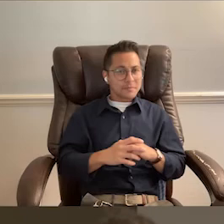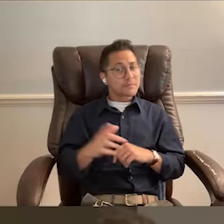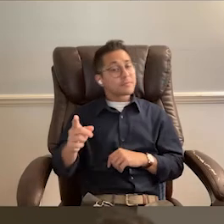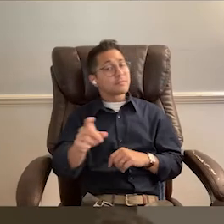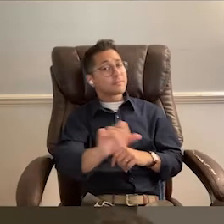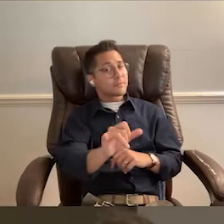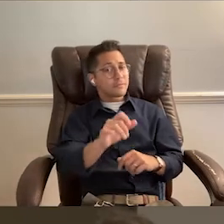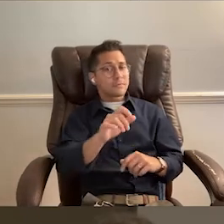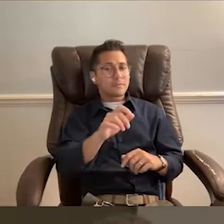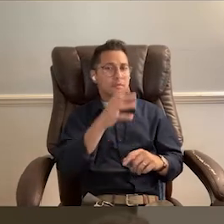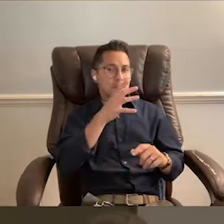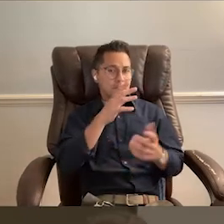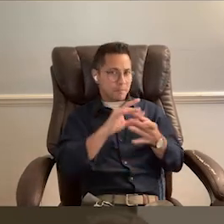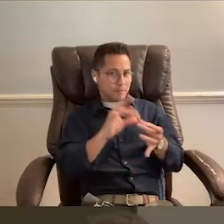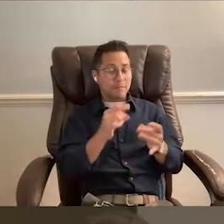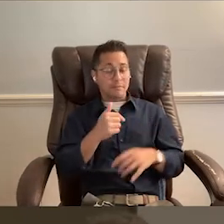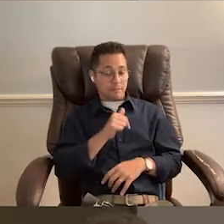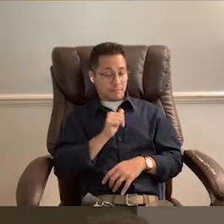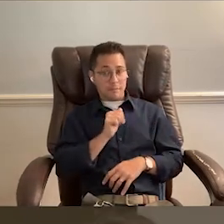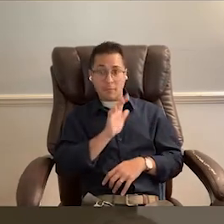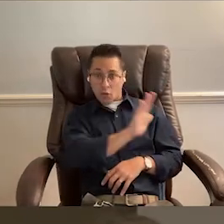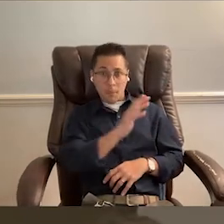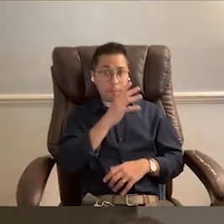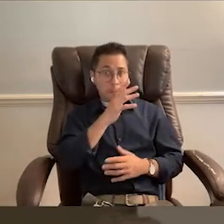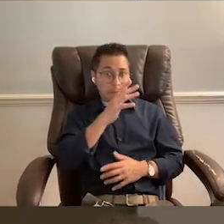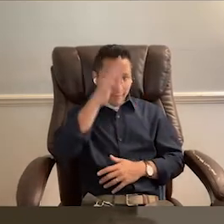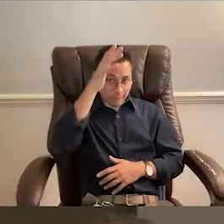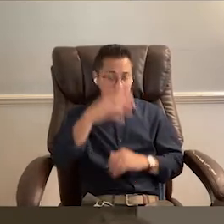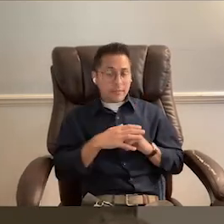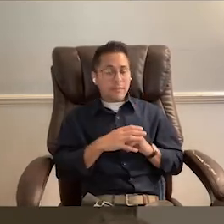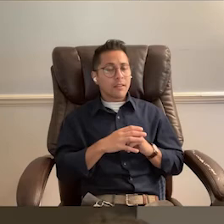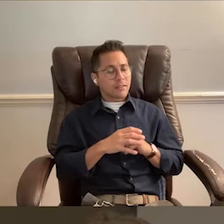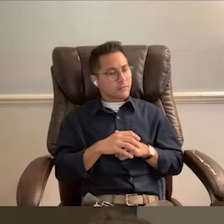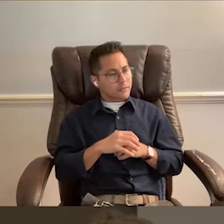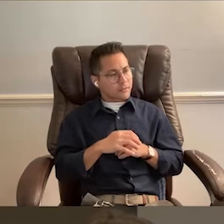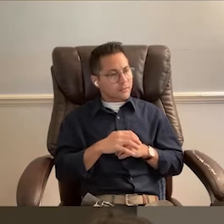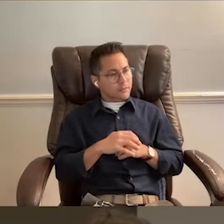I totally understand that. I get where you're coming from. So. And sometimes it's,